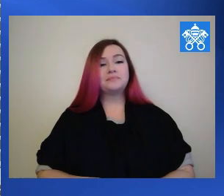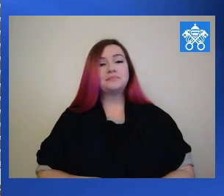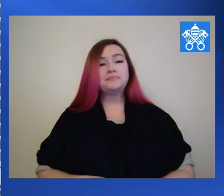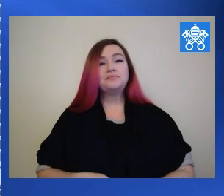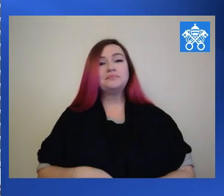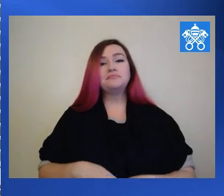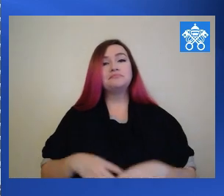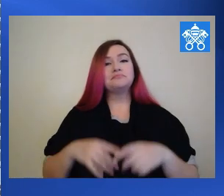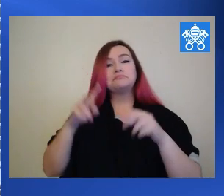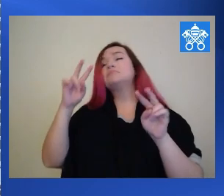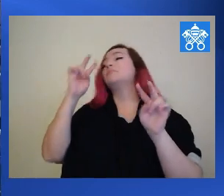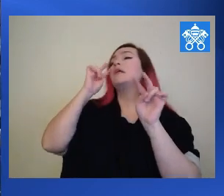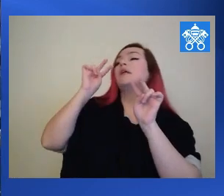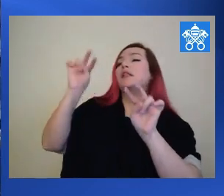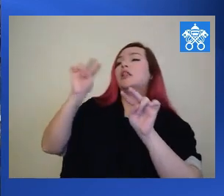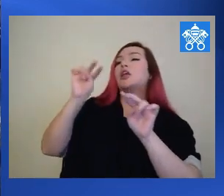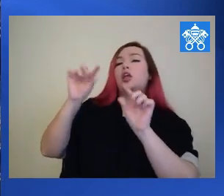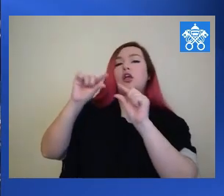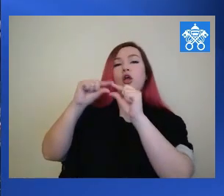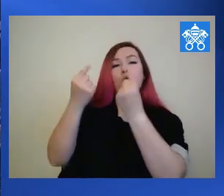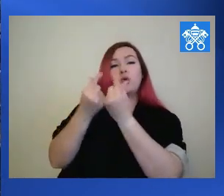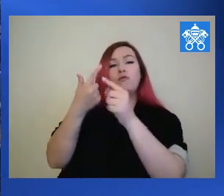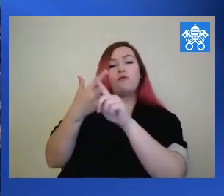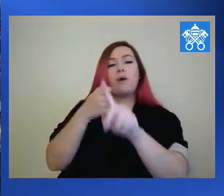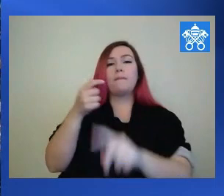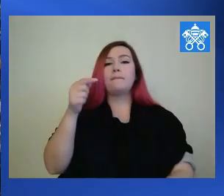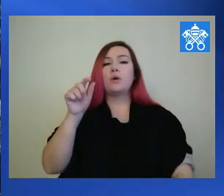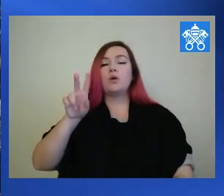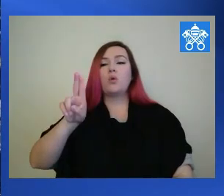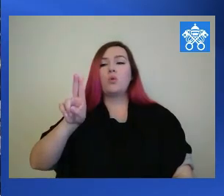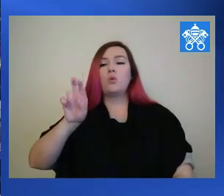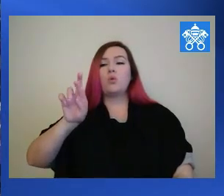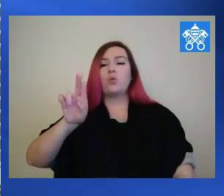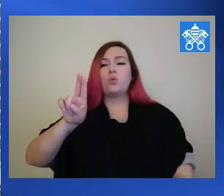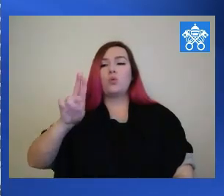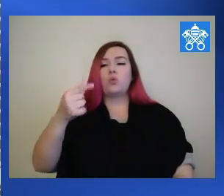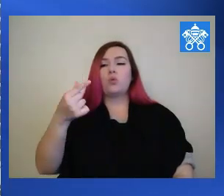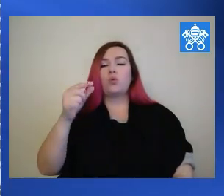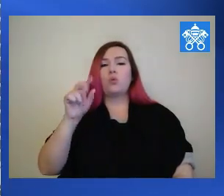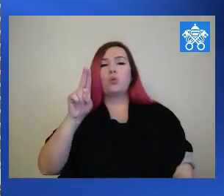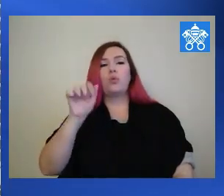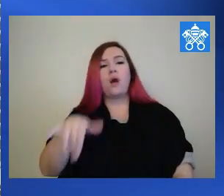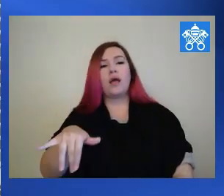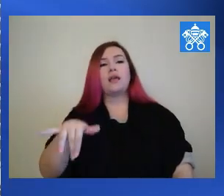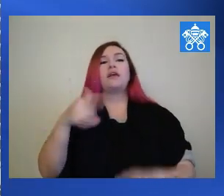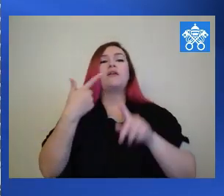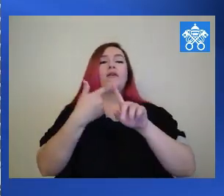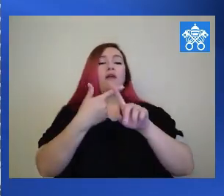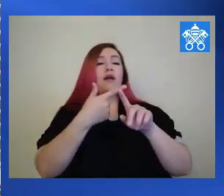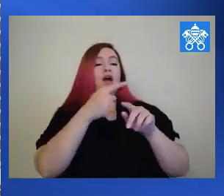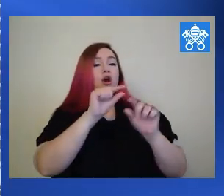he's looking at a group from Uruguay who've brought their bandoneon, a group from